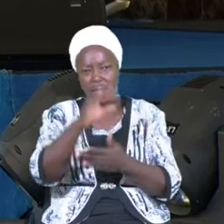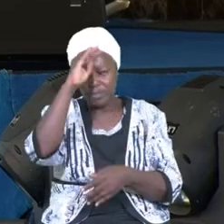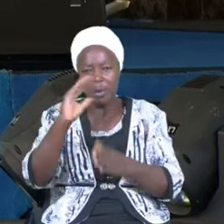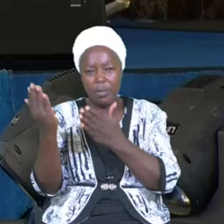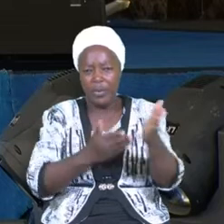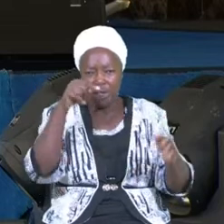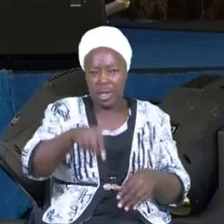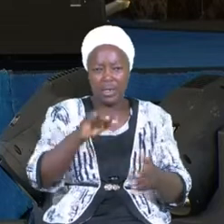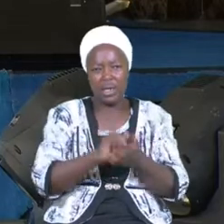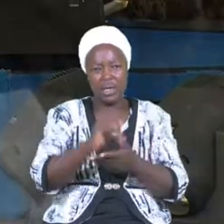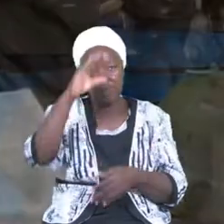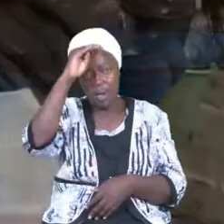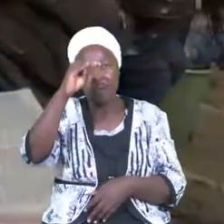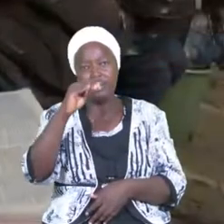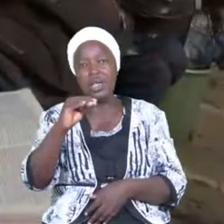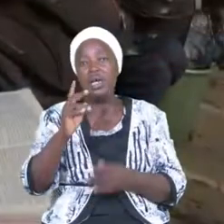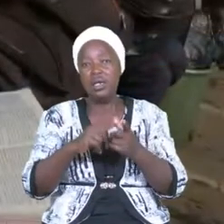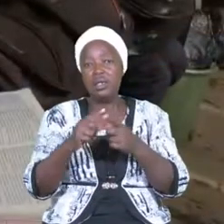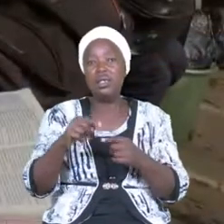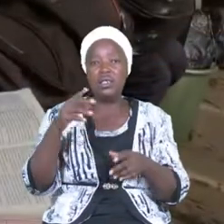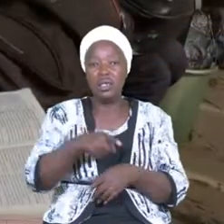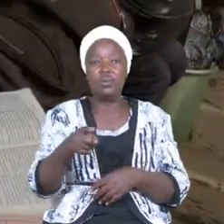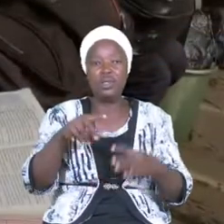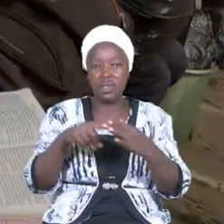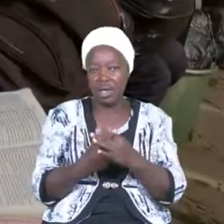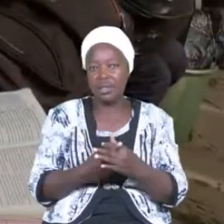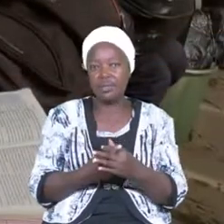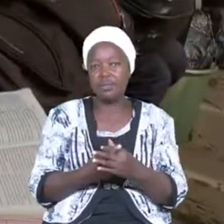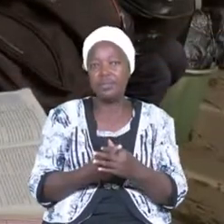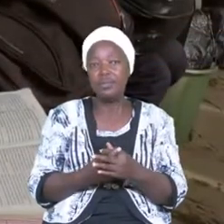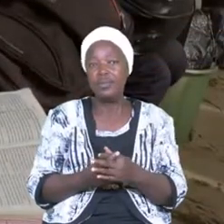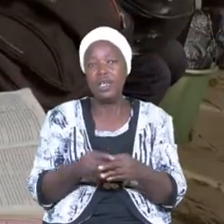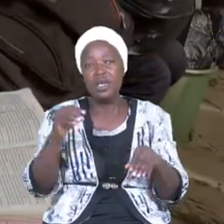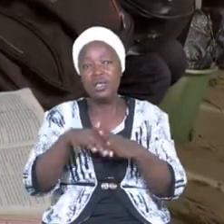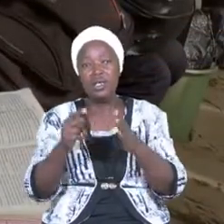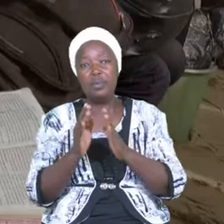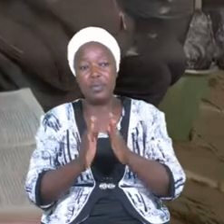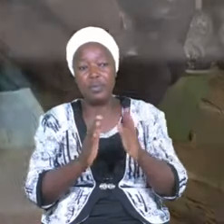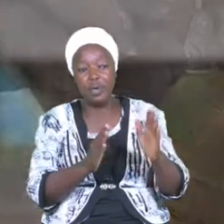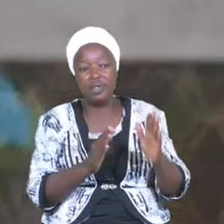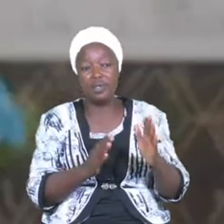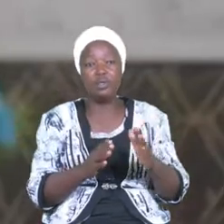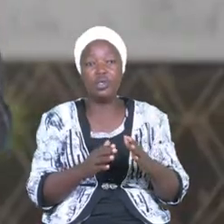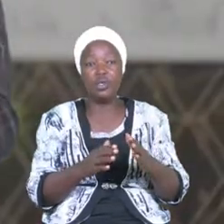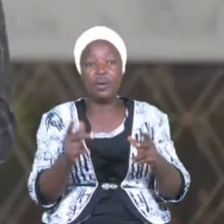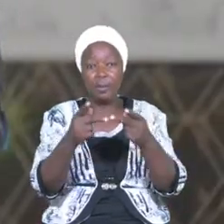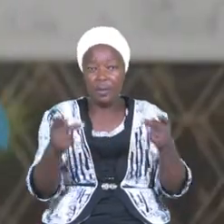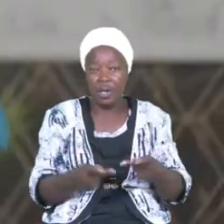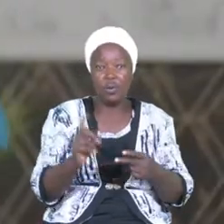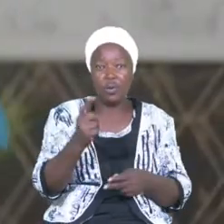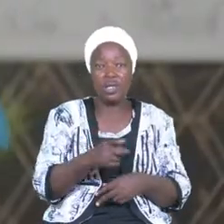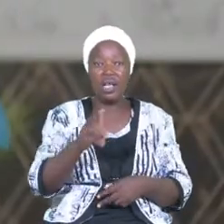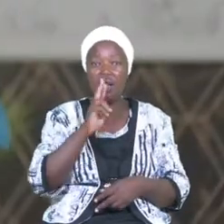that man. And then they will start in the preparatory room. They will be saying some